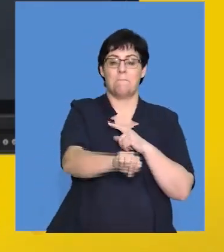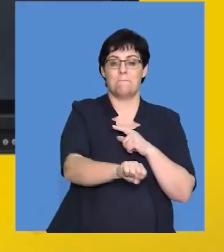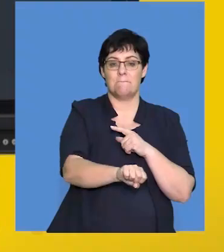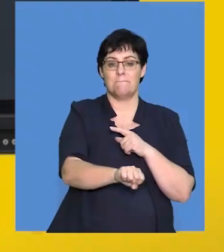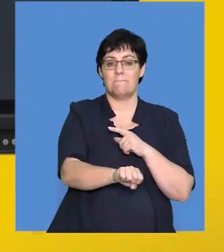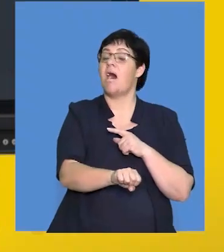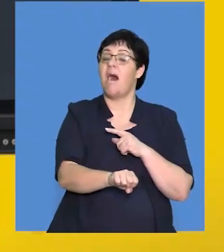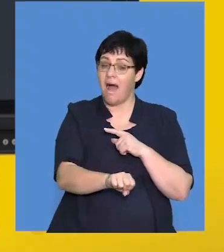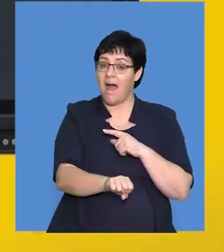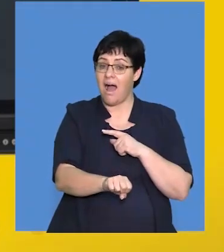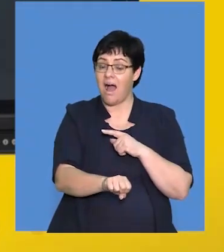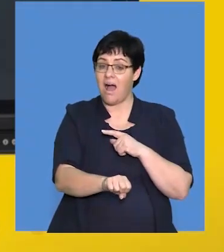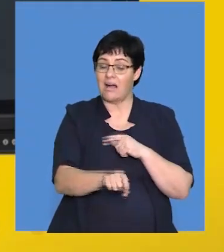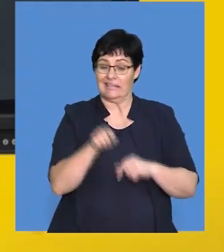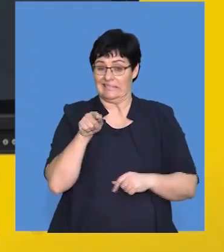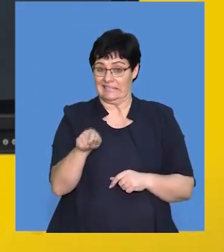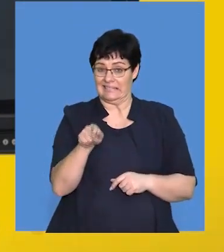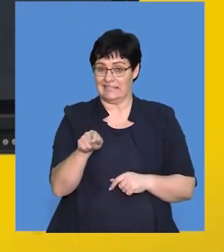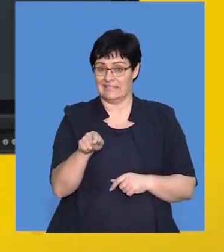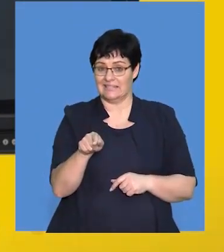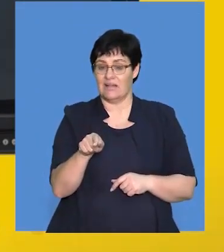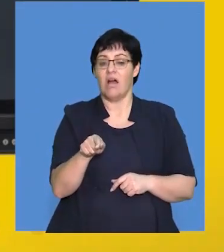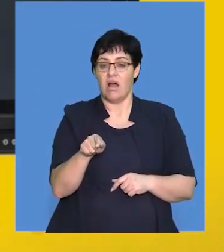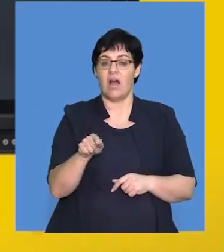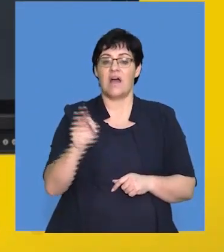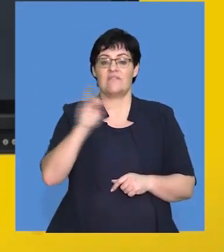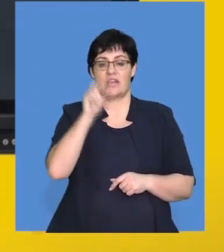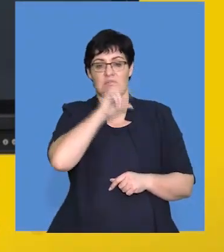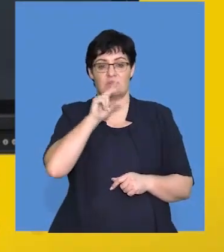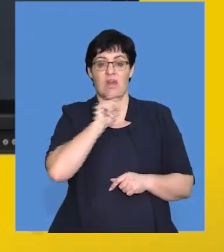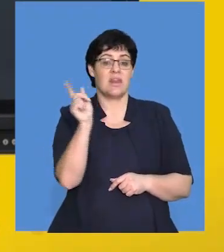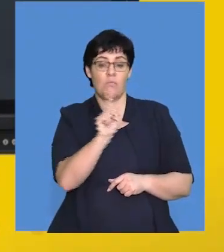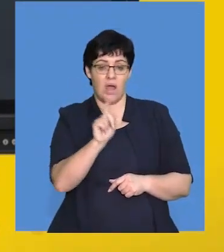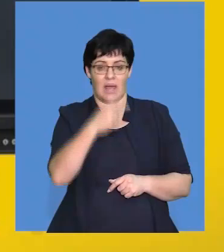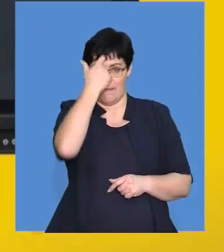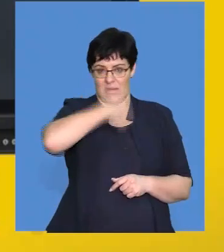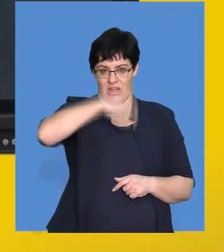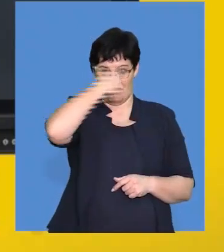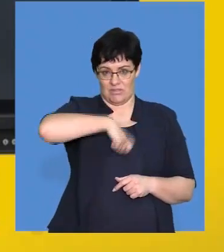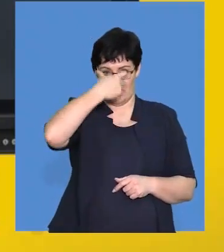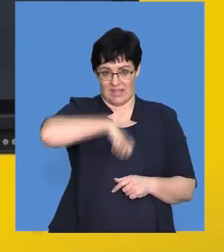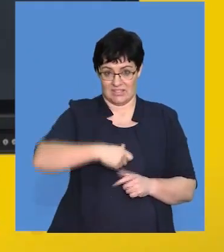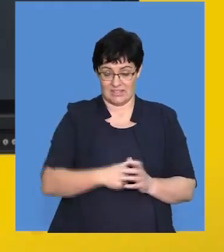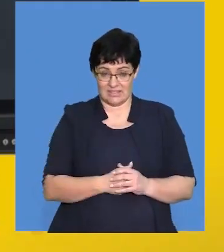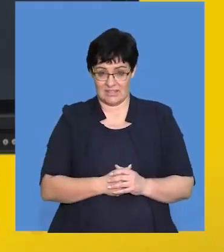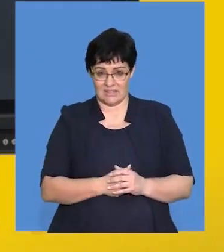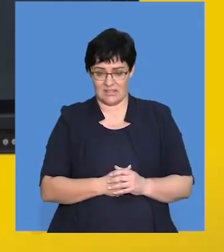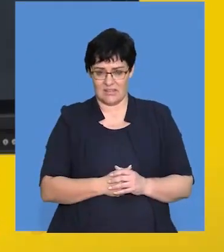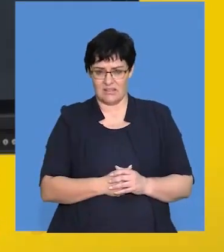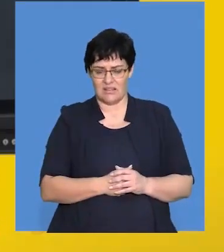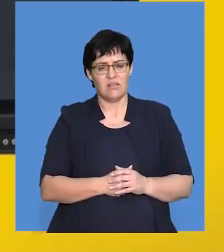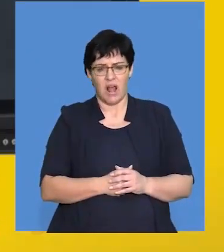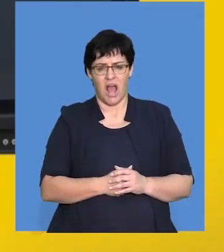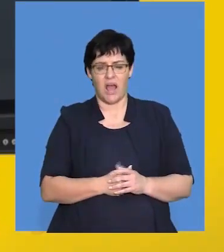identify immediately that this is a figure of speech called personification. I